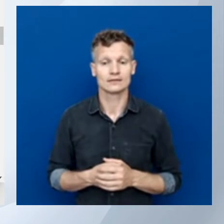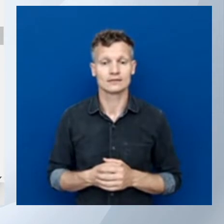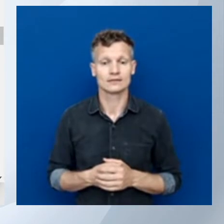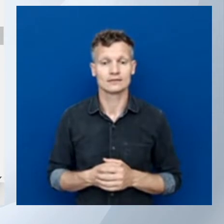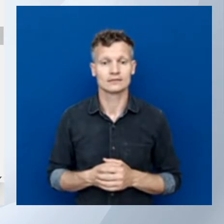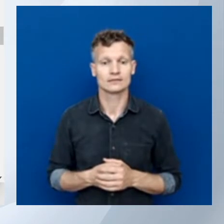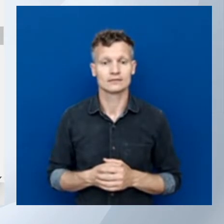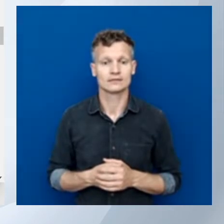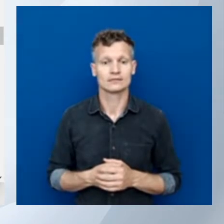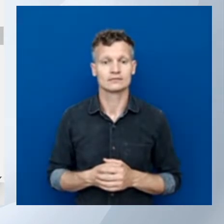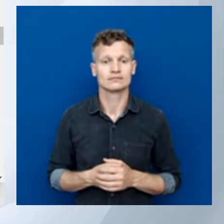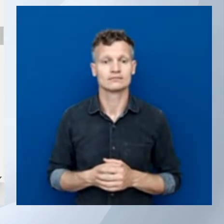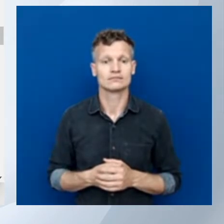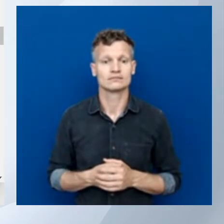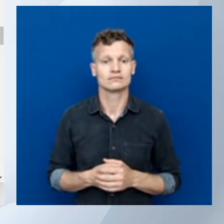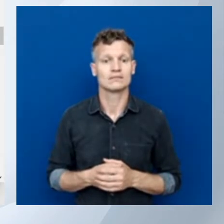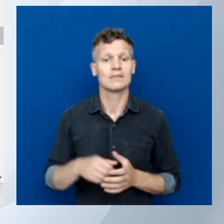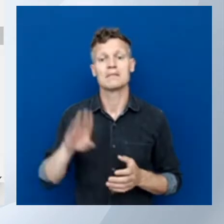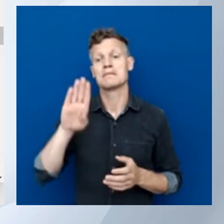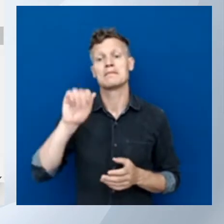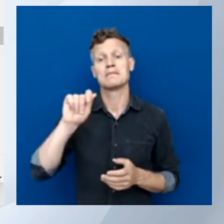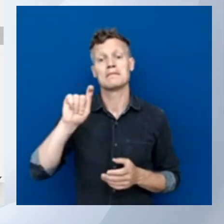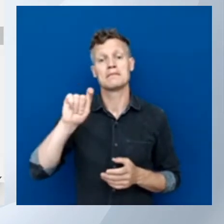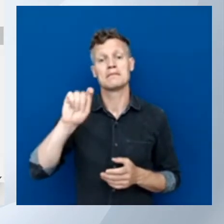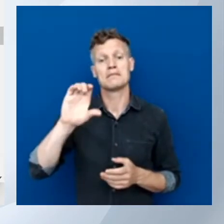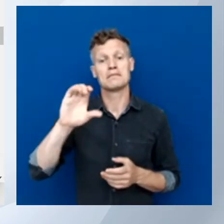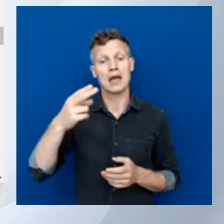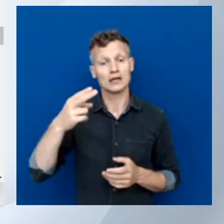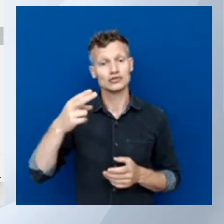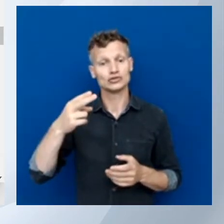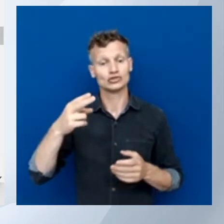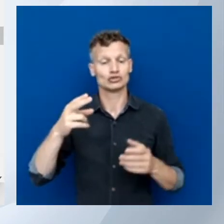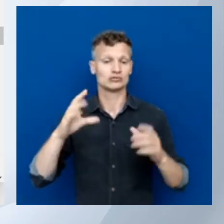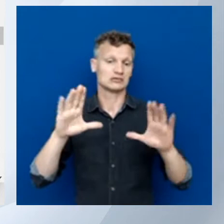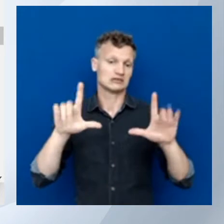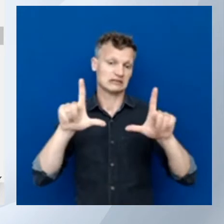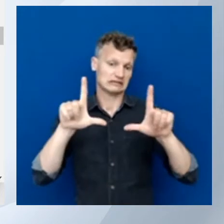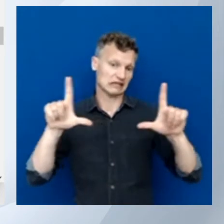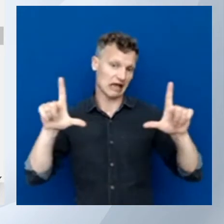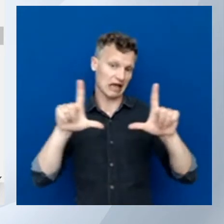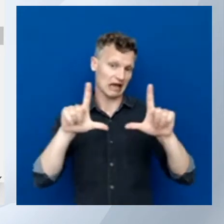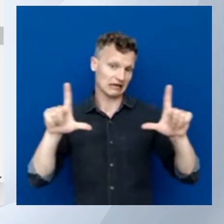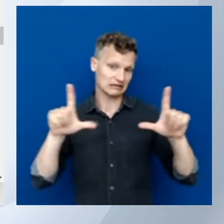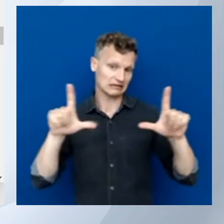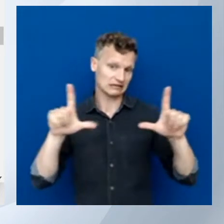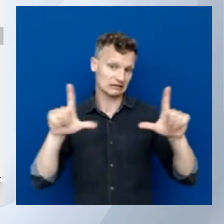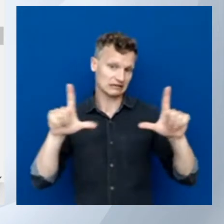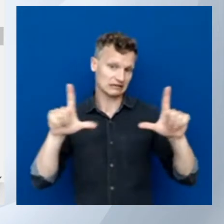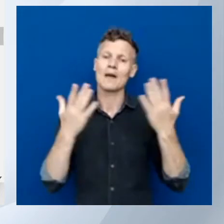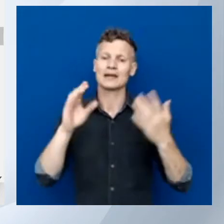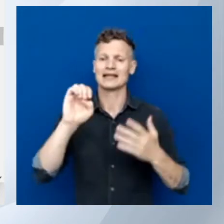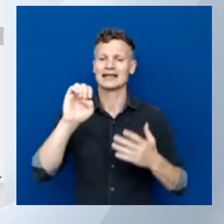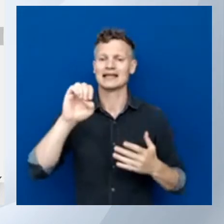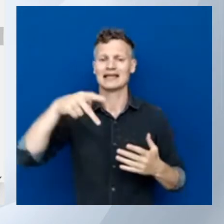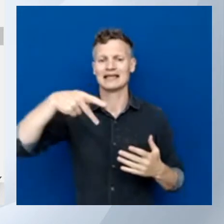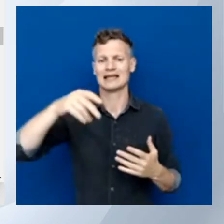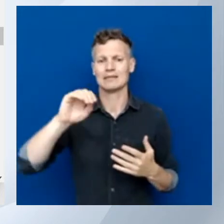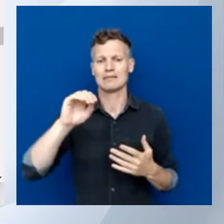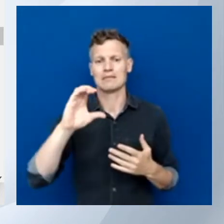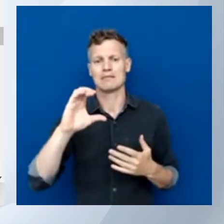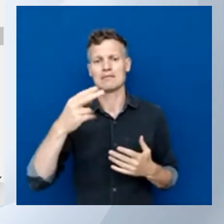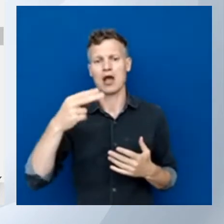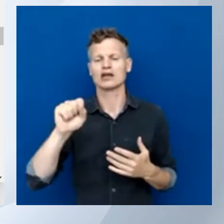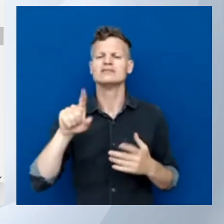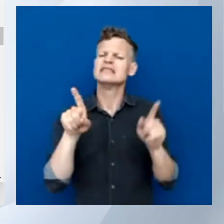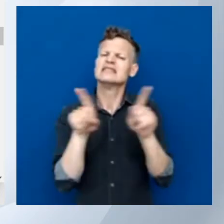size, and the number of epochs. And remember, these variables were also defined in the beginning of the notebook. So